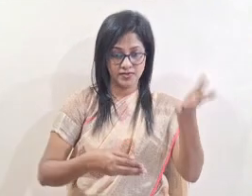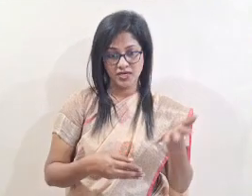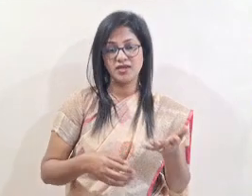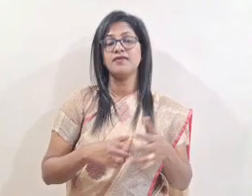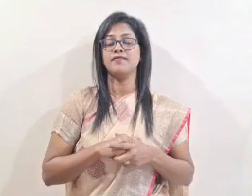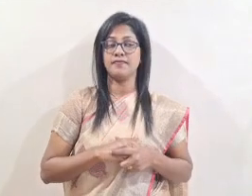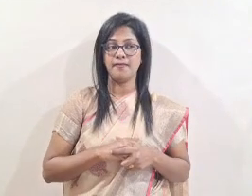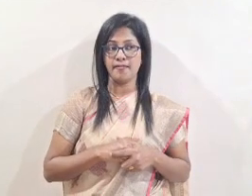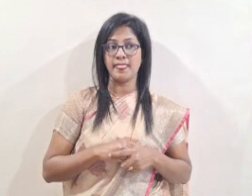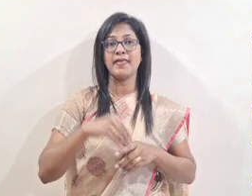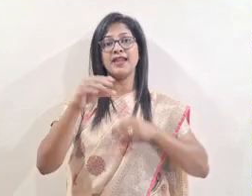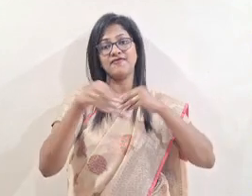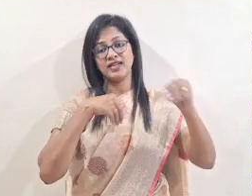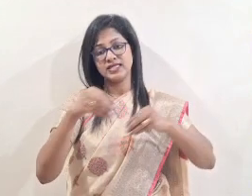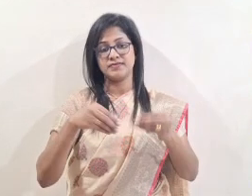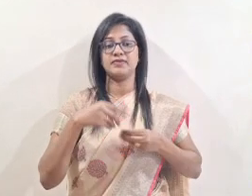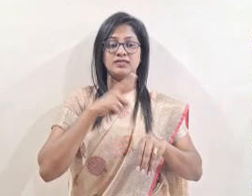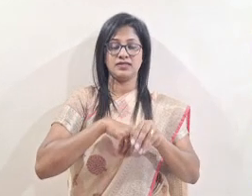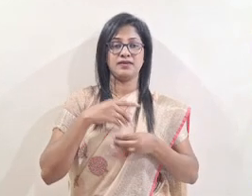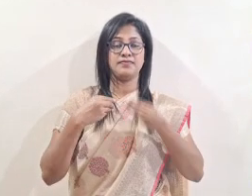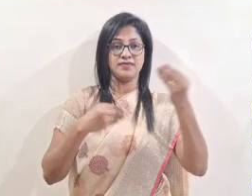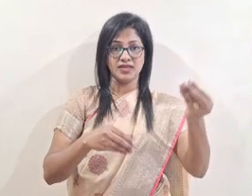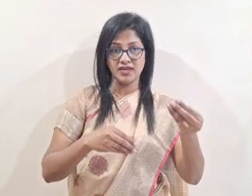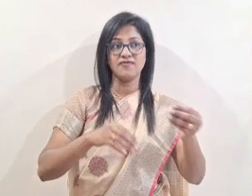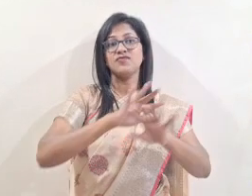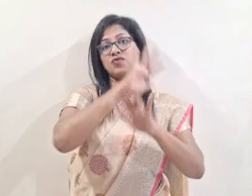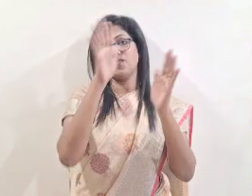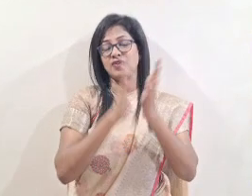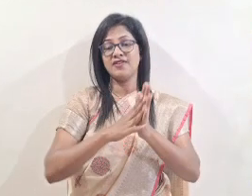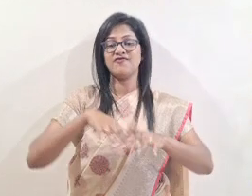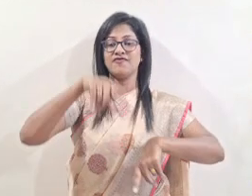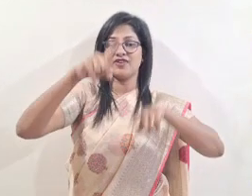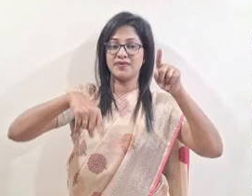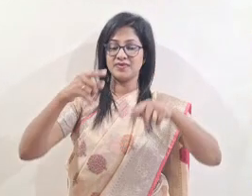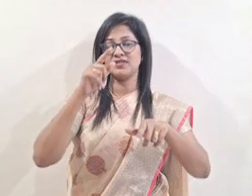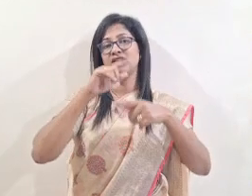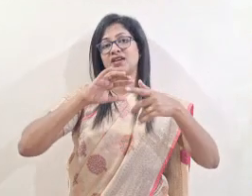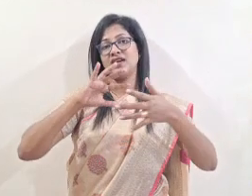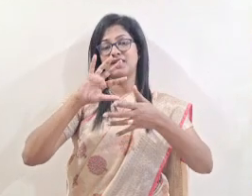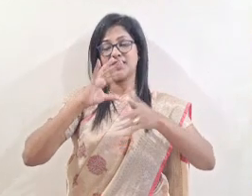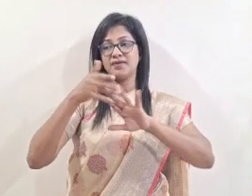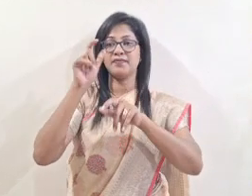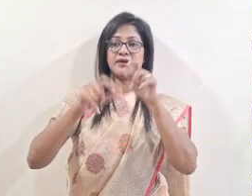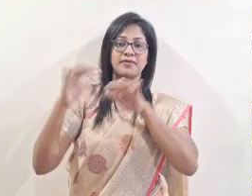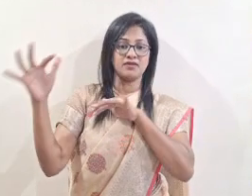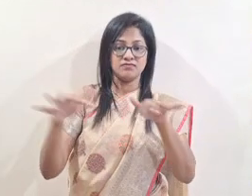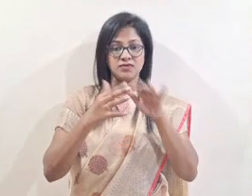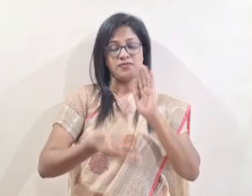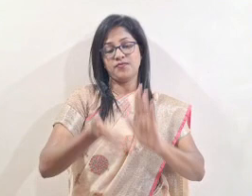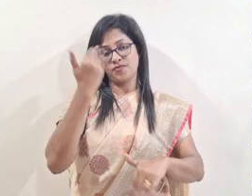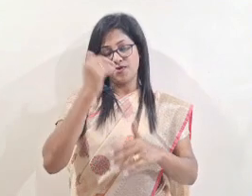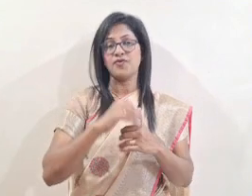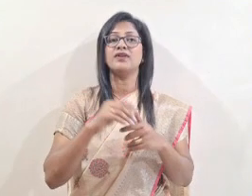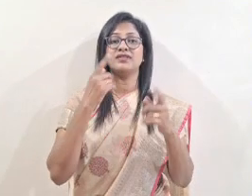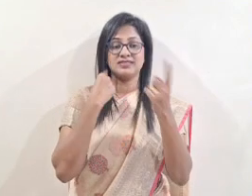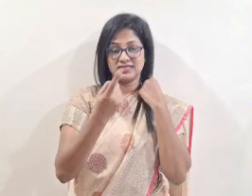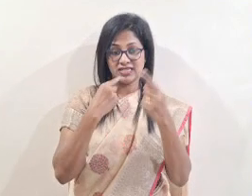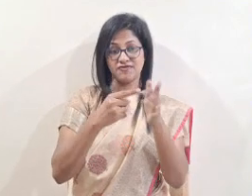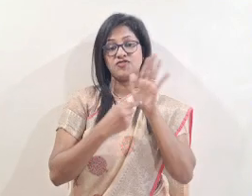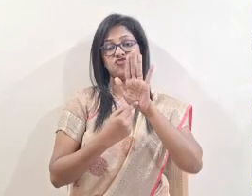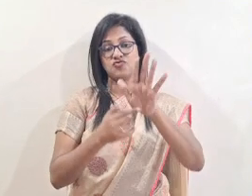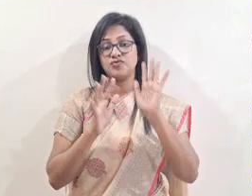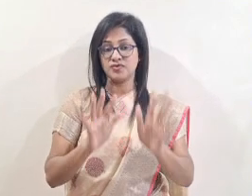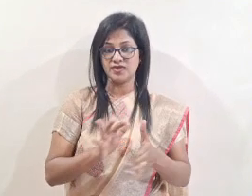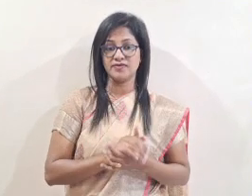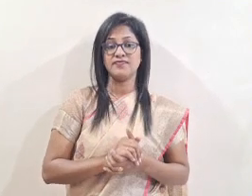and a flexible timing which will increase the overall vibrancy and customer footfall to these areas. Survey streets also show, as we have already discussed,